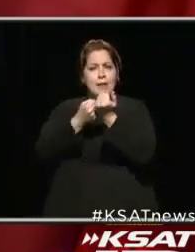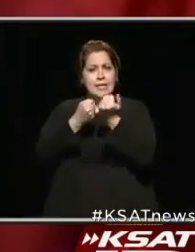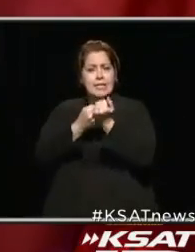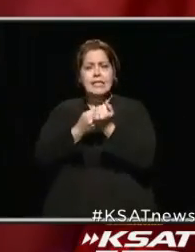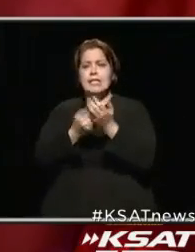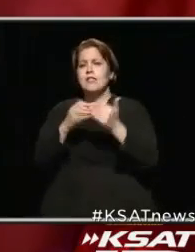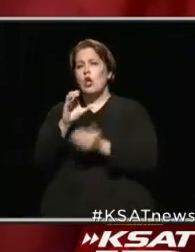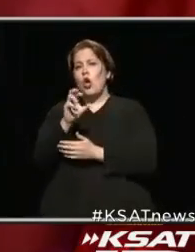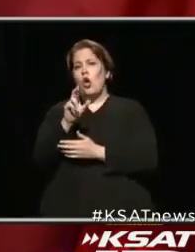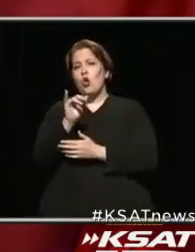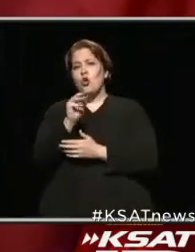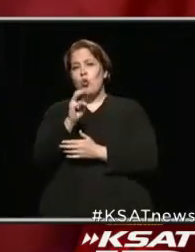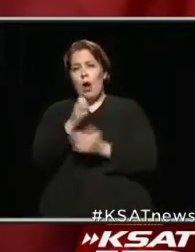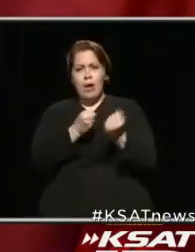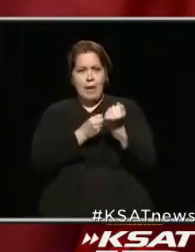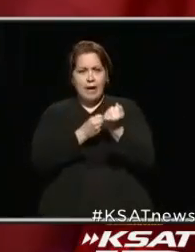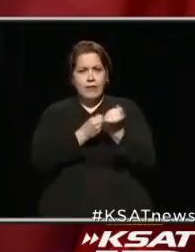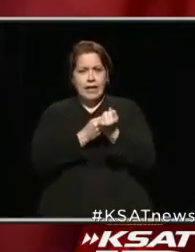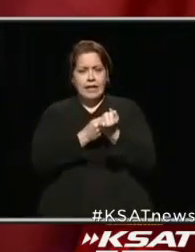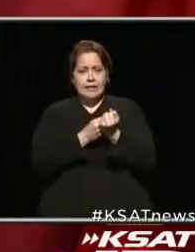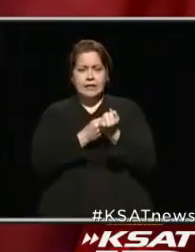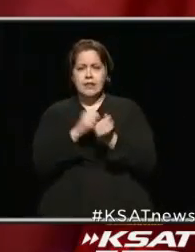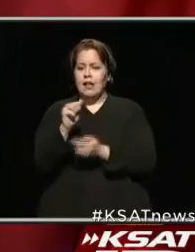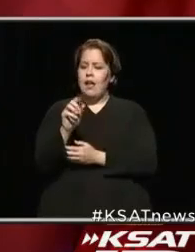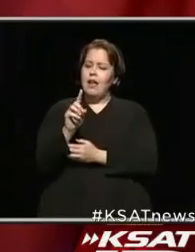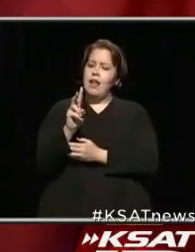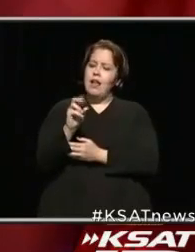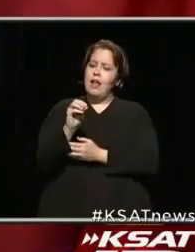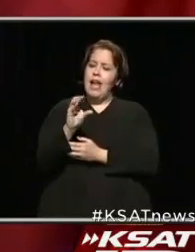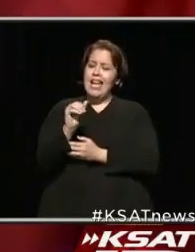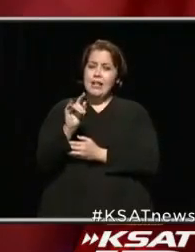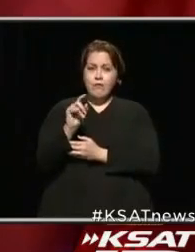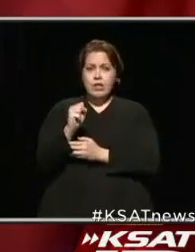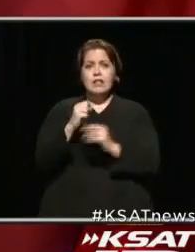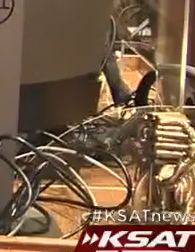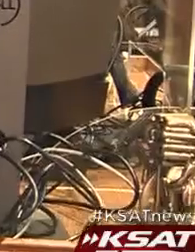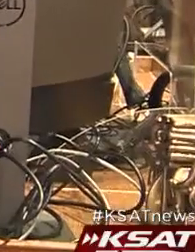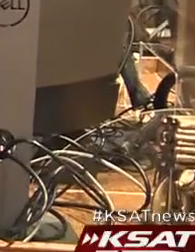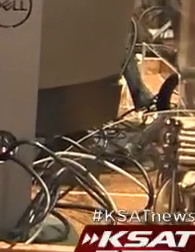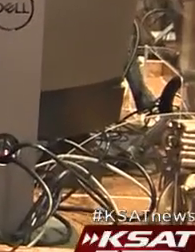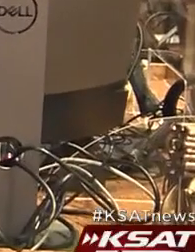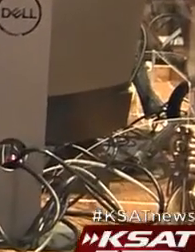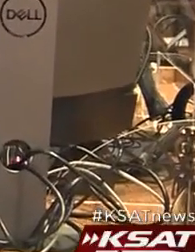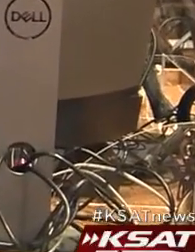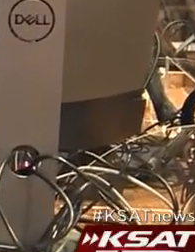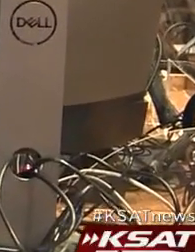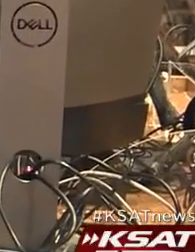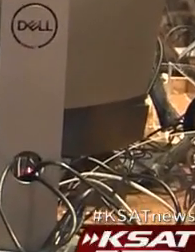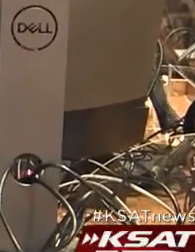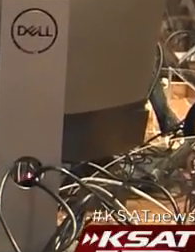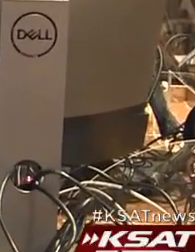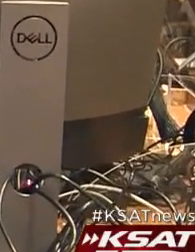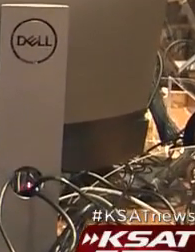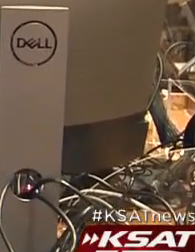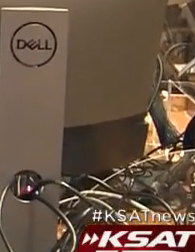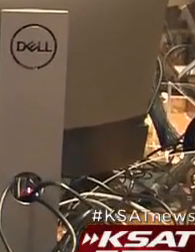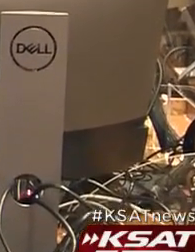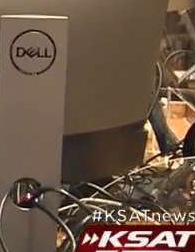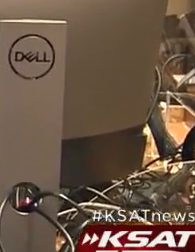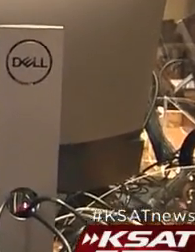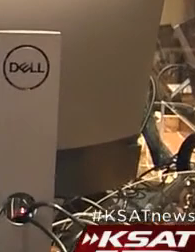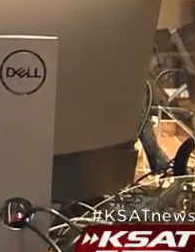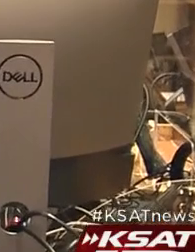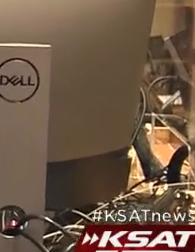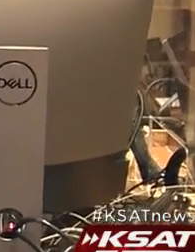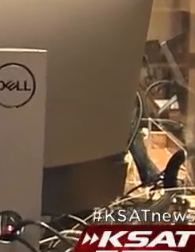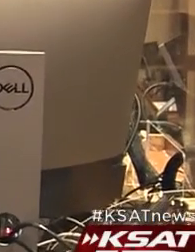crime advocates, all the backup support that they need to make the court work. Senior Civil District Court Judge Peter Sakai is